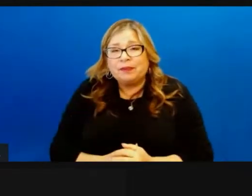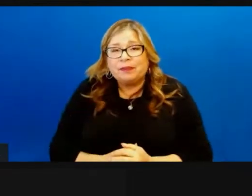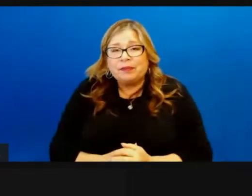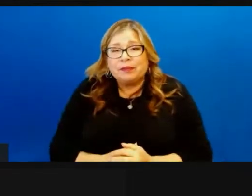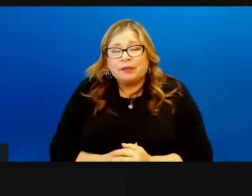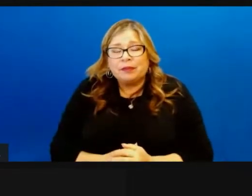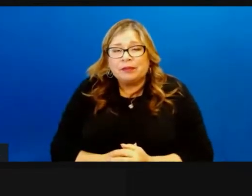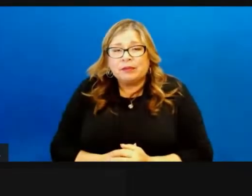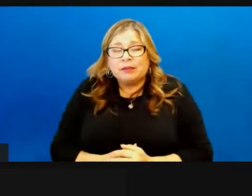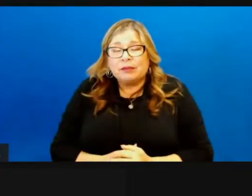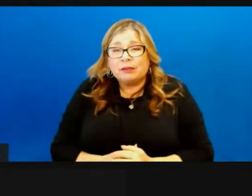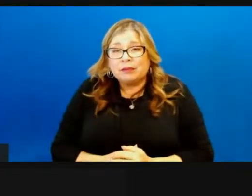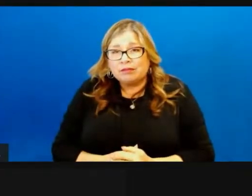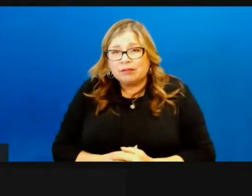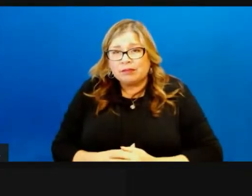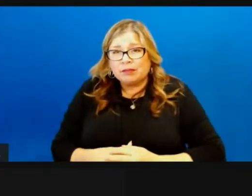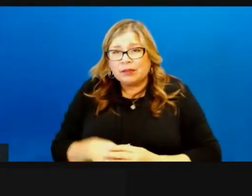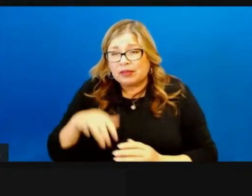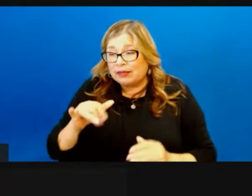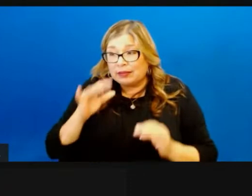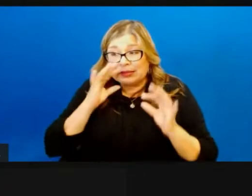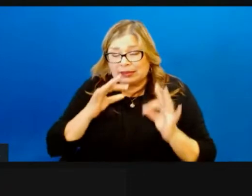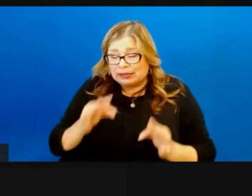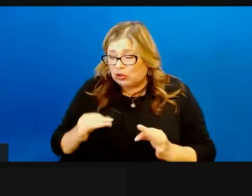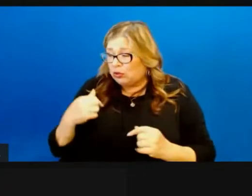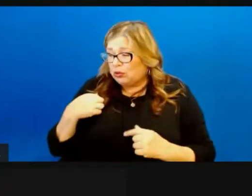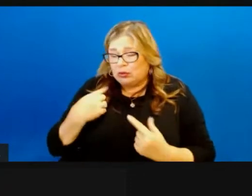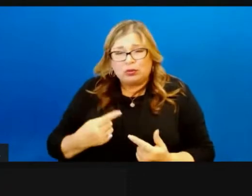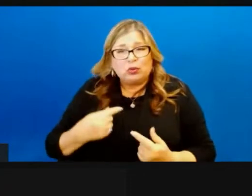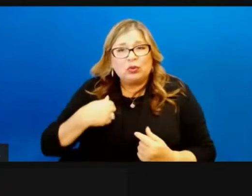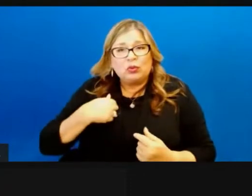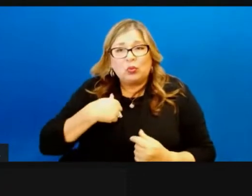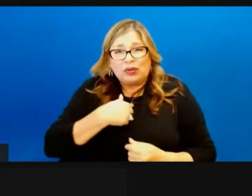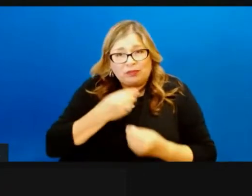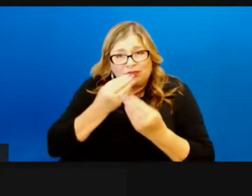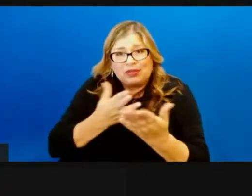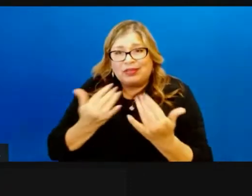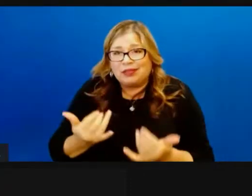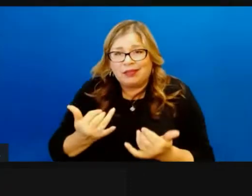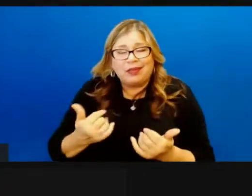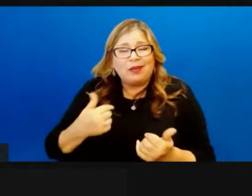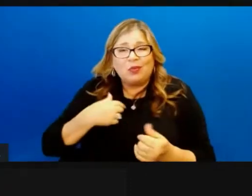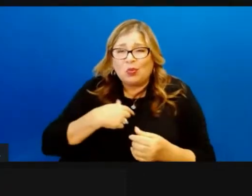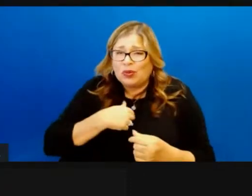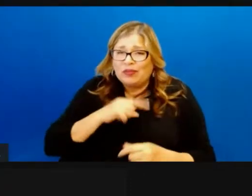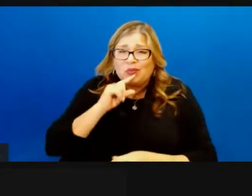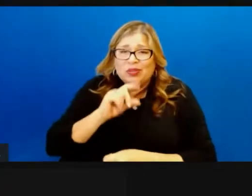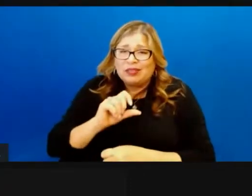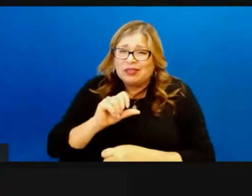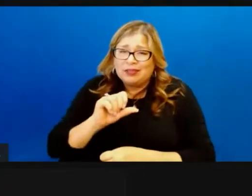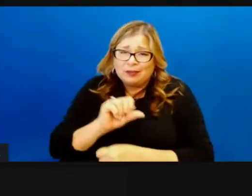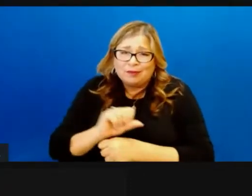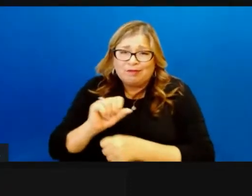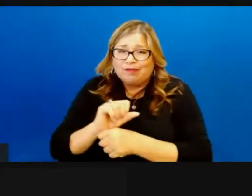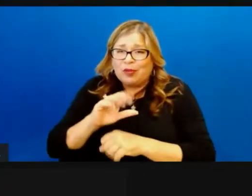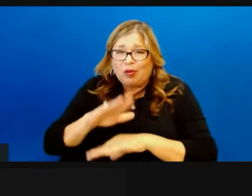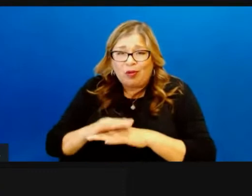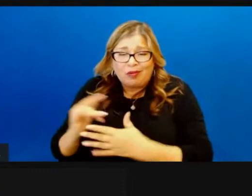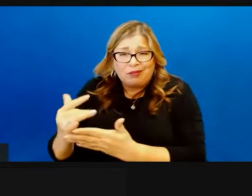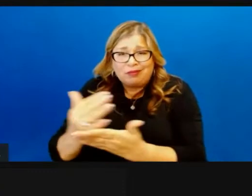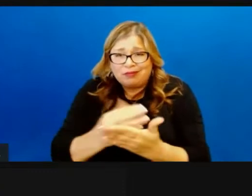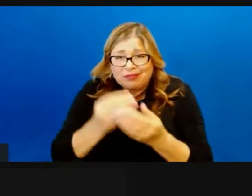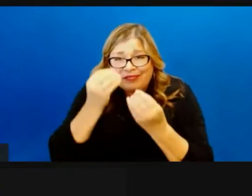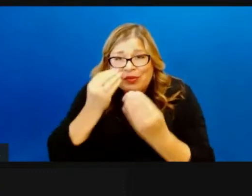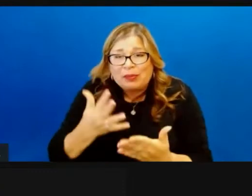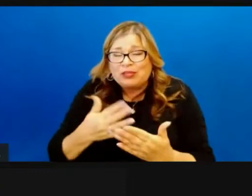we have been thinking through and working hard on because of the data and the information, the recommendations, not just here